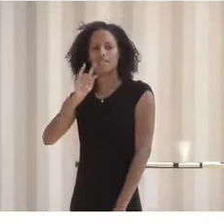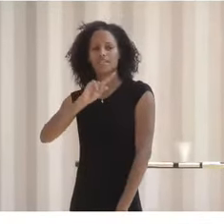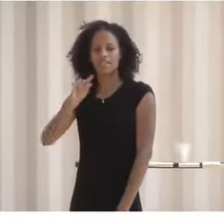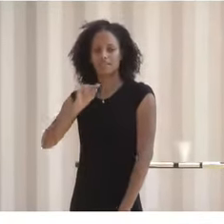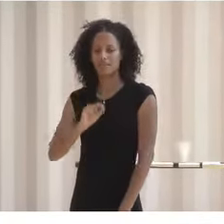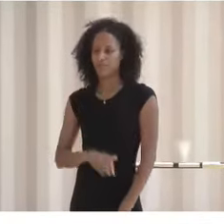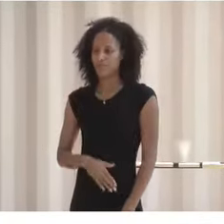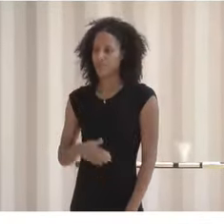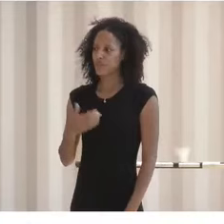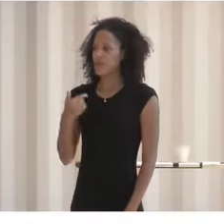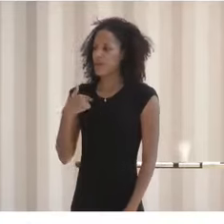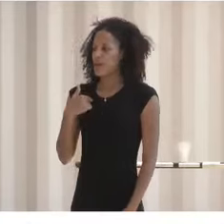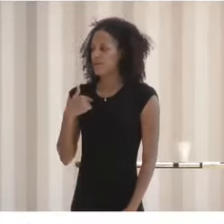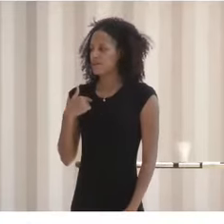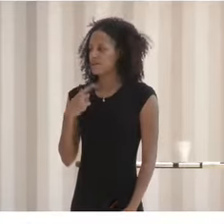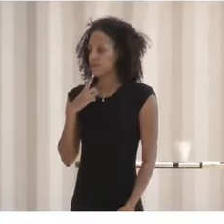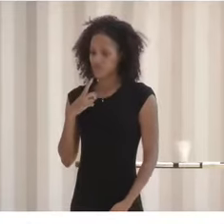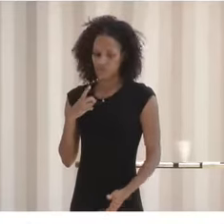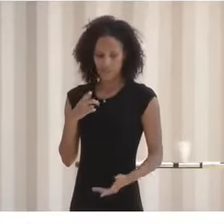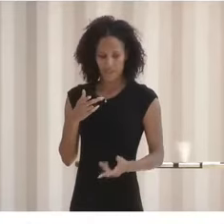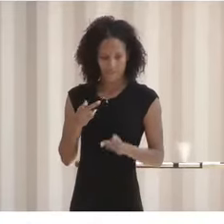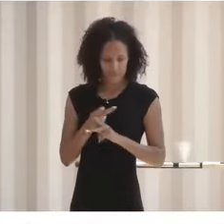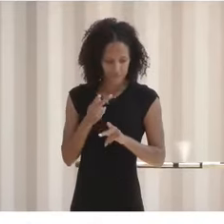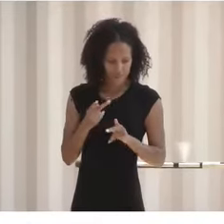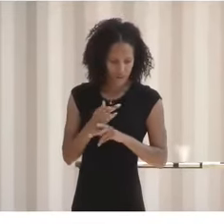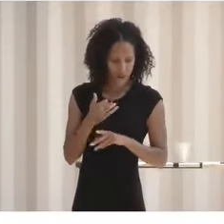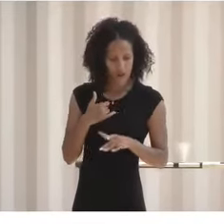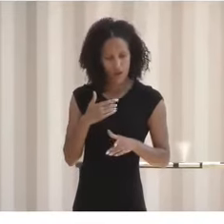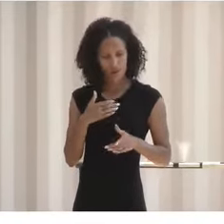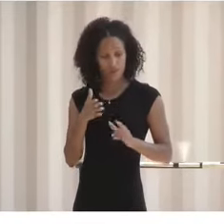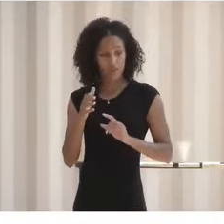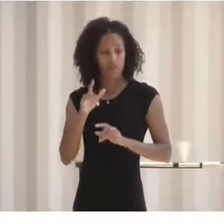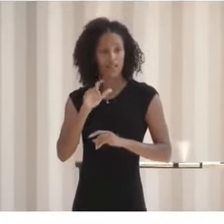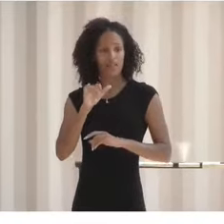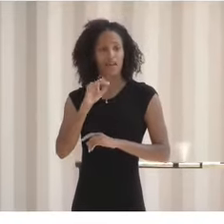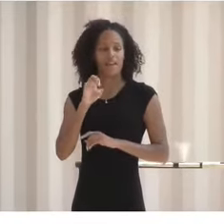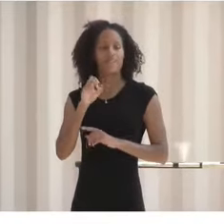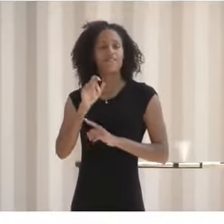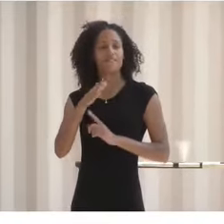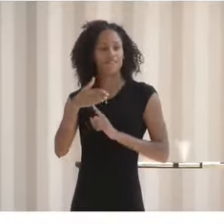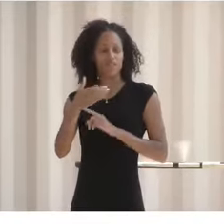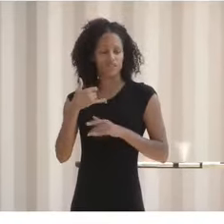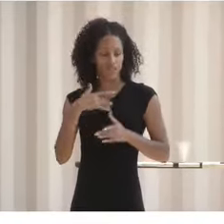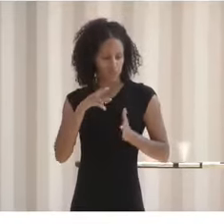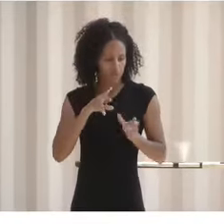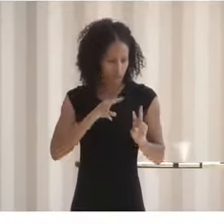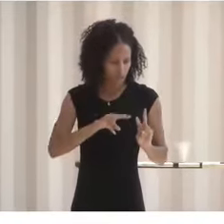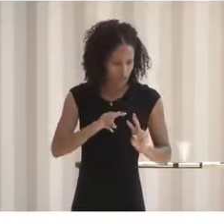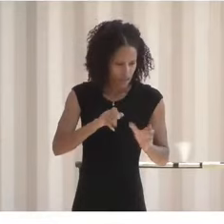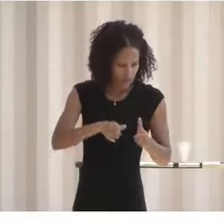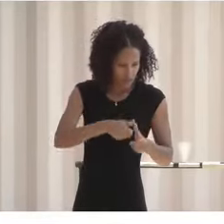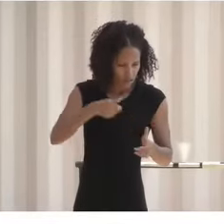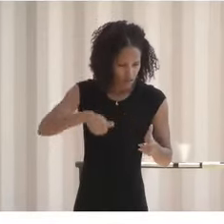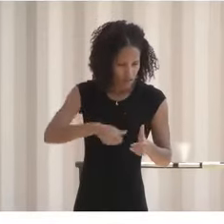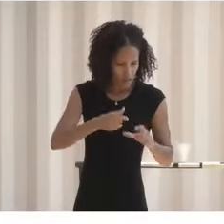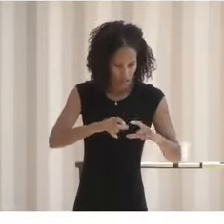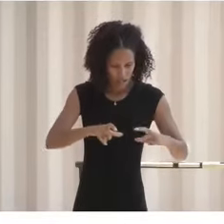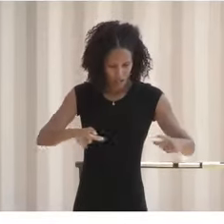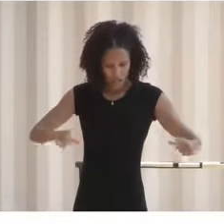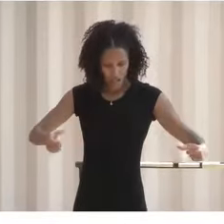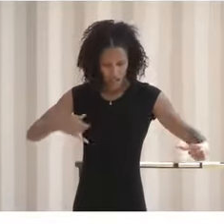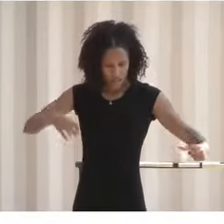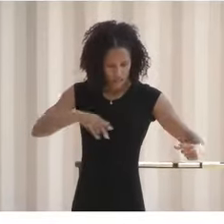was basically dissecting some lionfish to look at their prey composition, and had this cutting board full